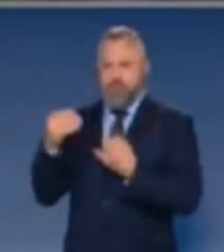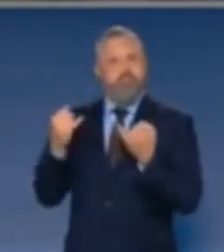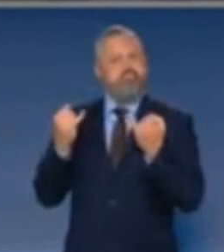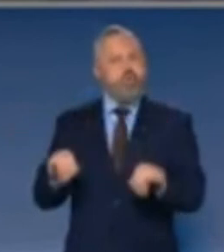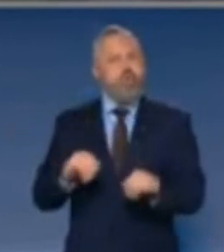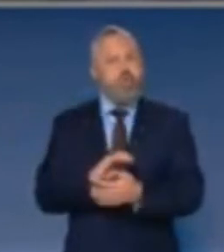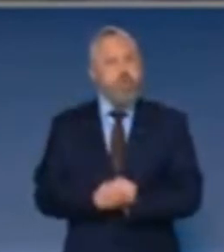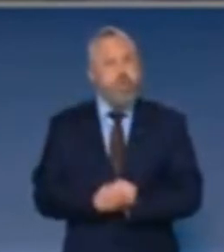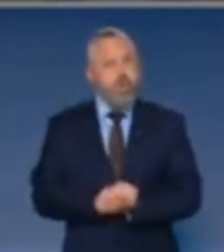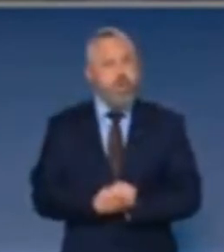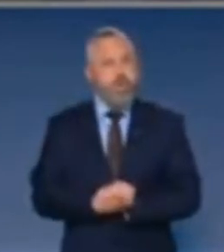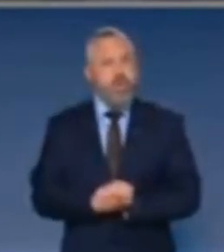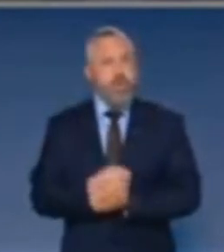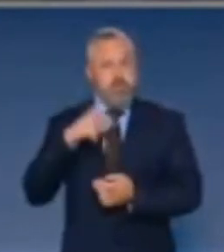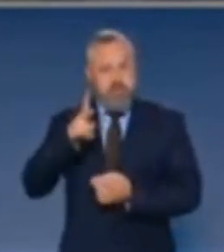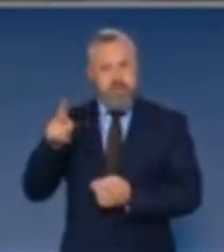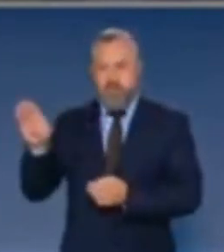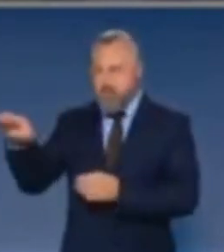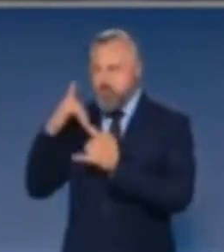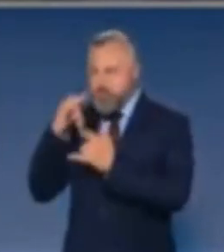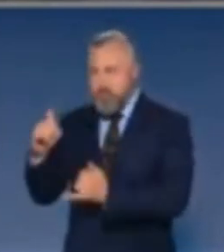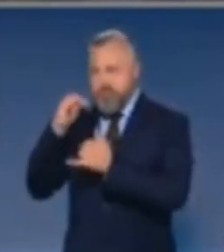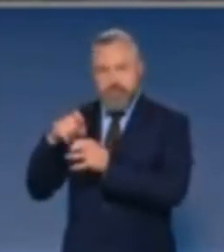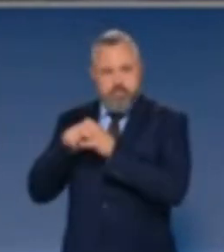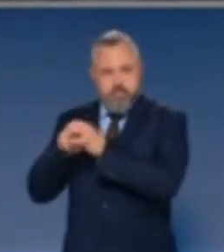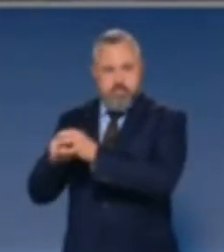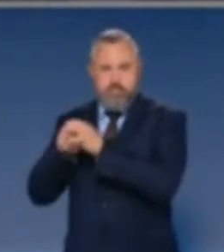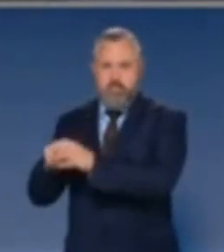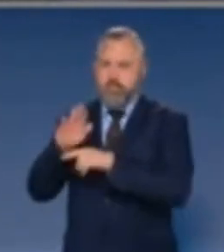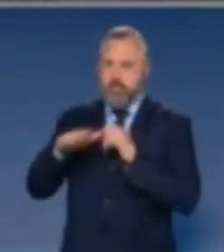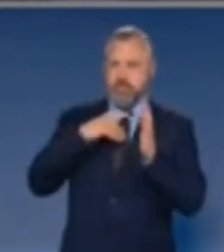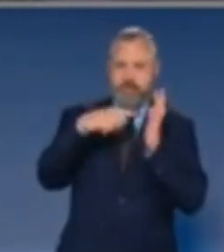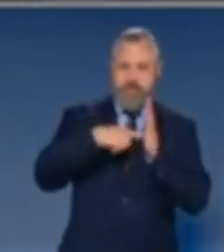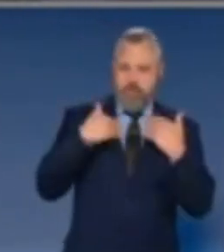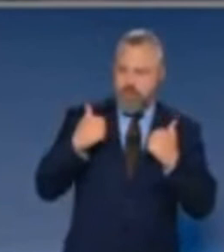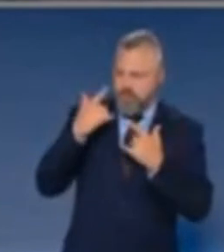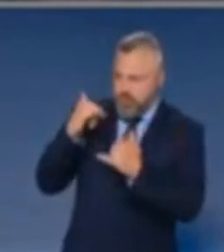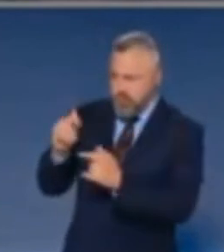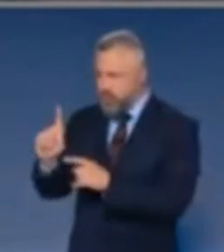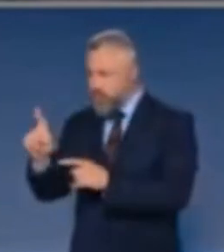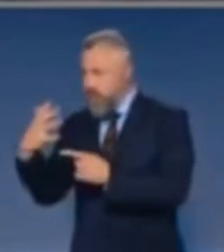despite repeated interrogation from the department. And it was only uncovered